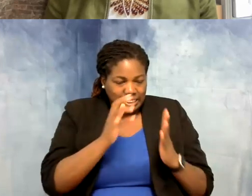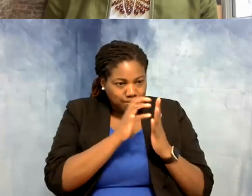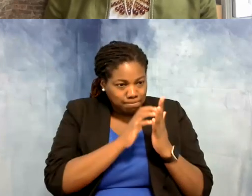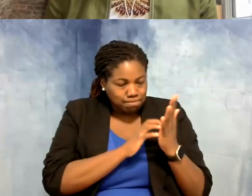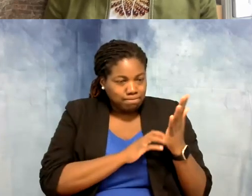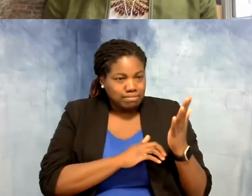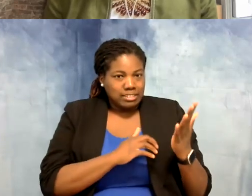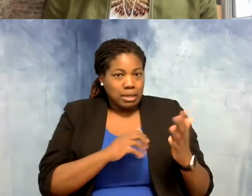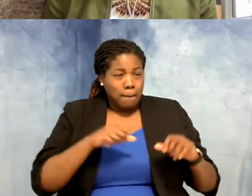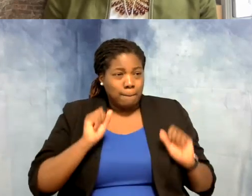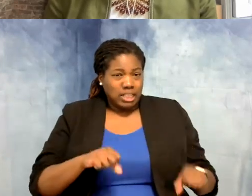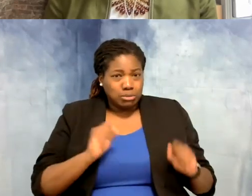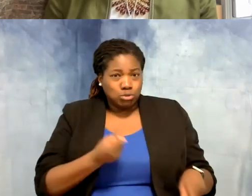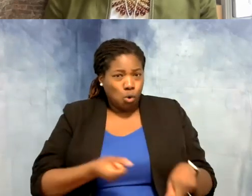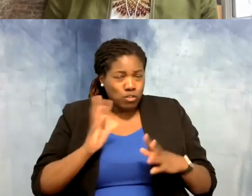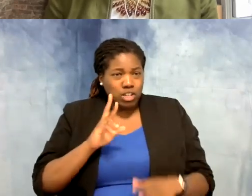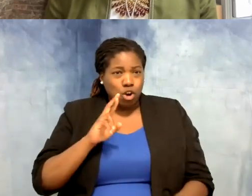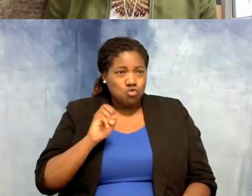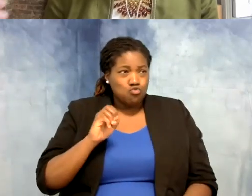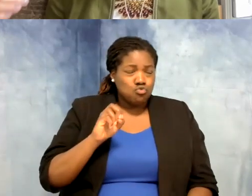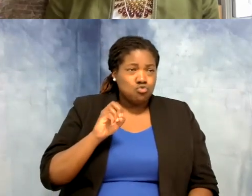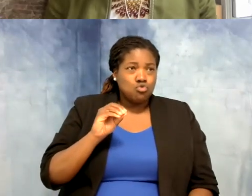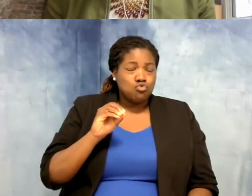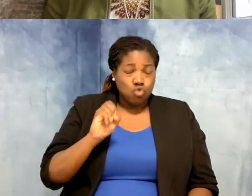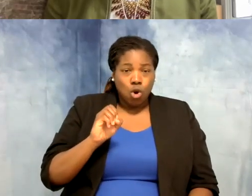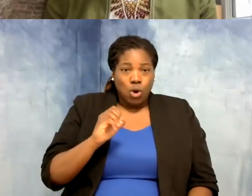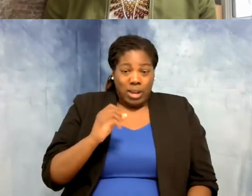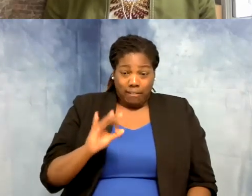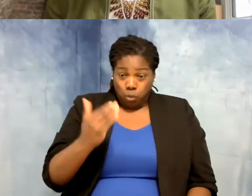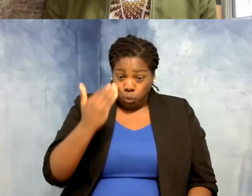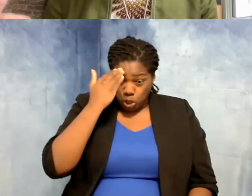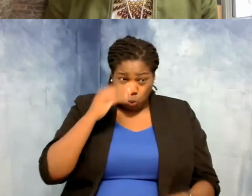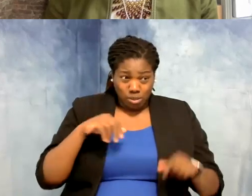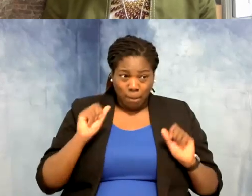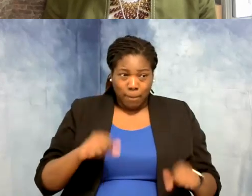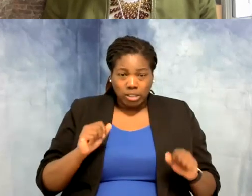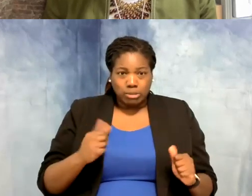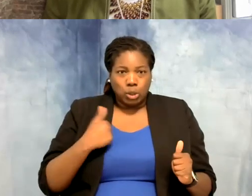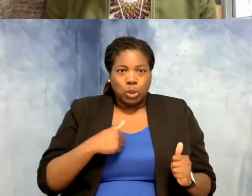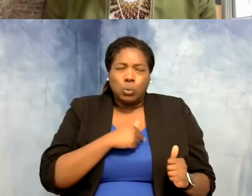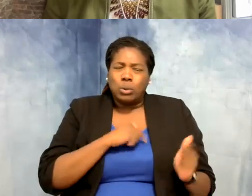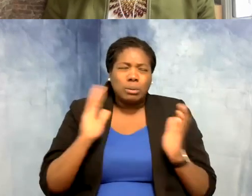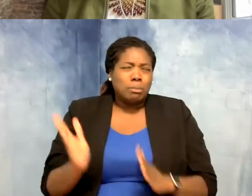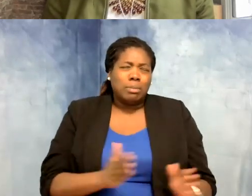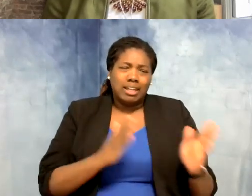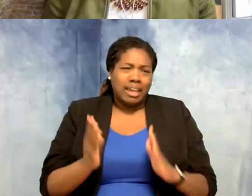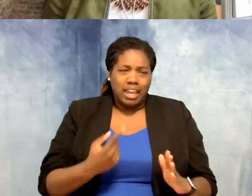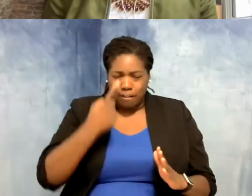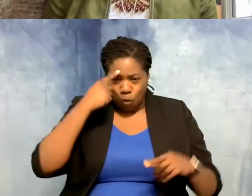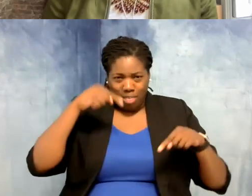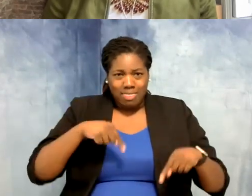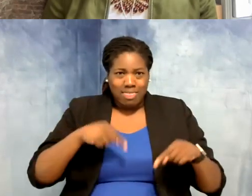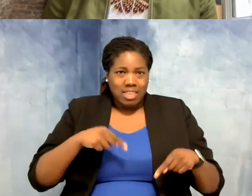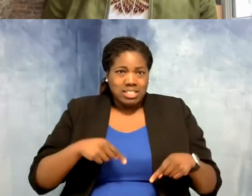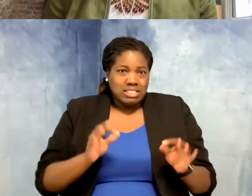of potentially overturning Roe is just, even if we knew that this was a possibility, and we were of course planning for this possibility,